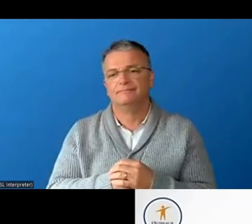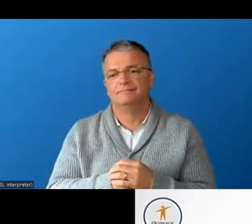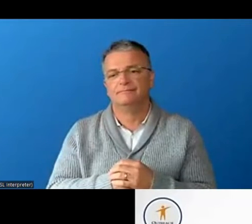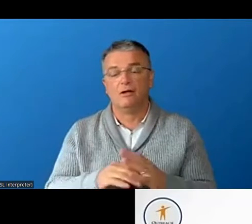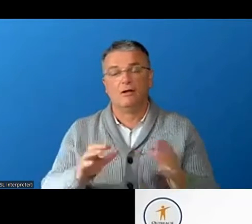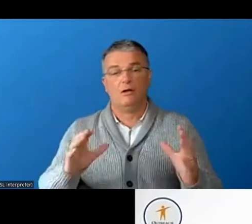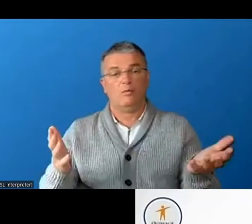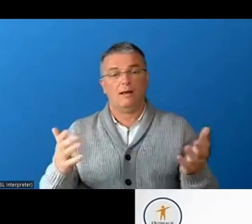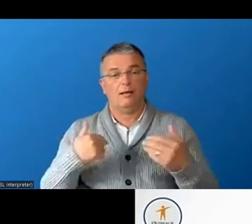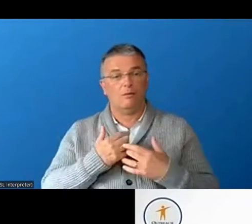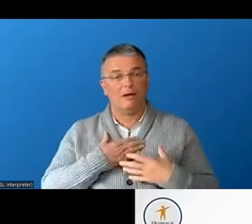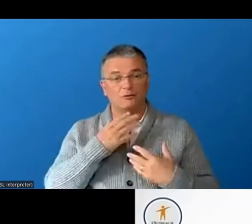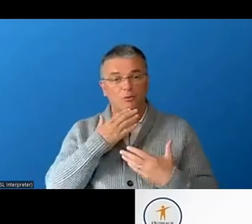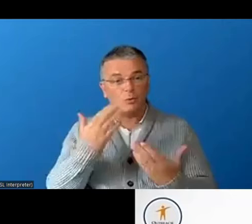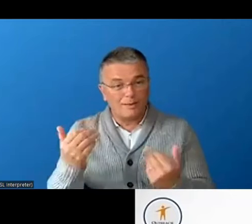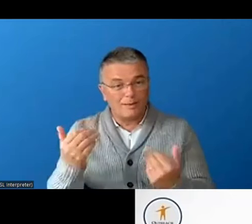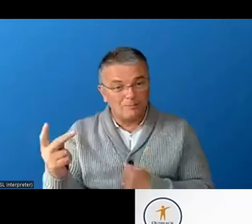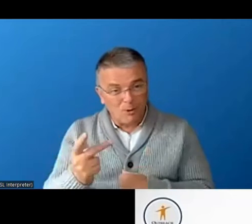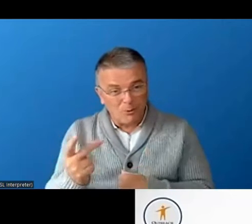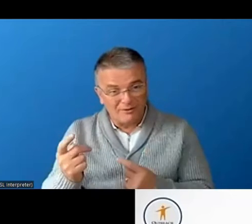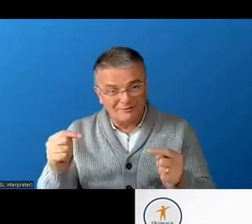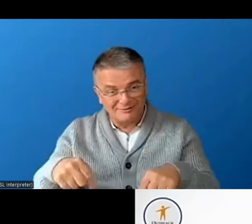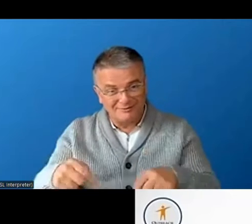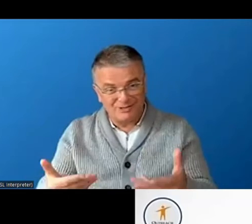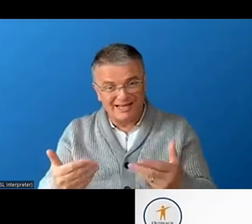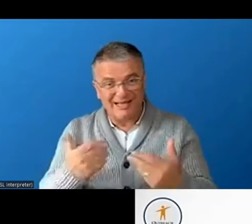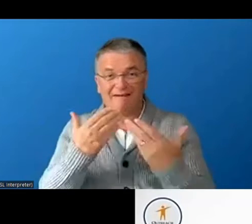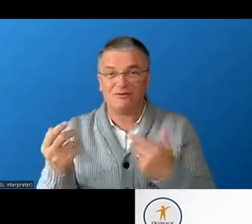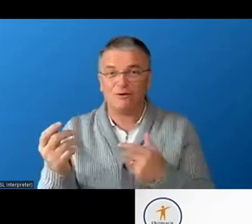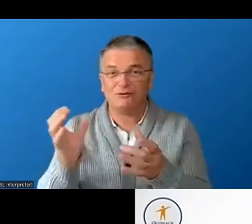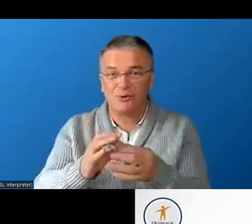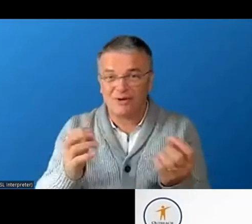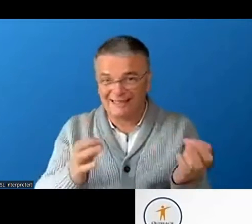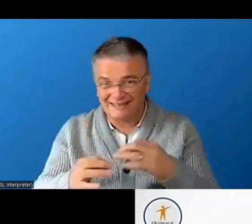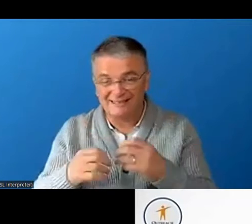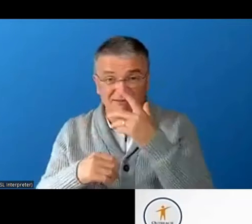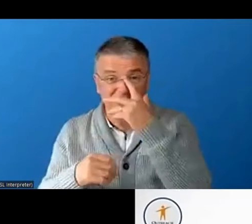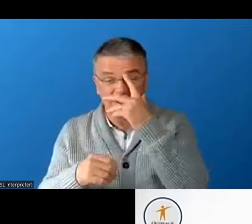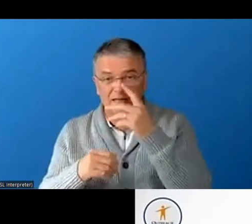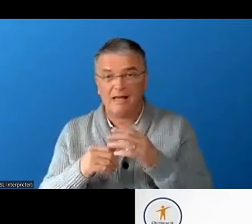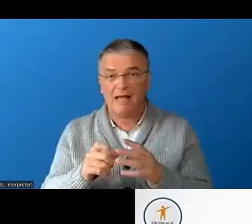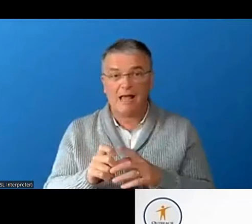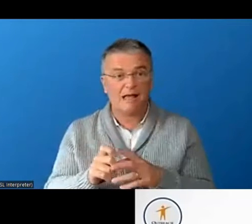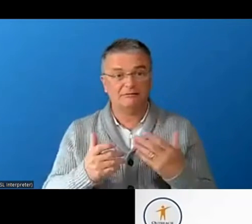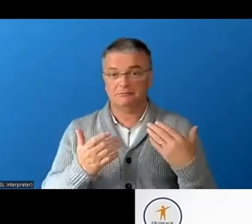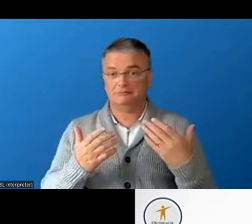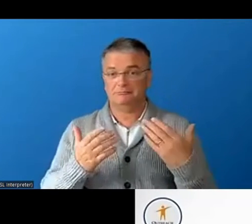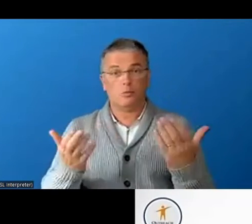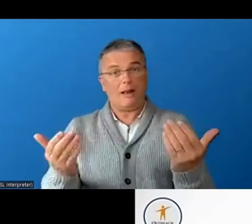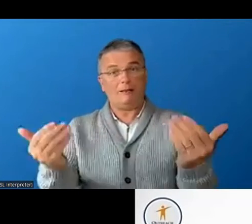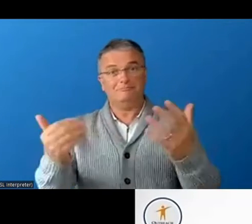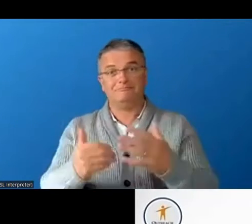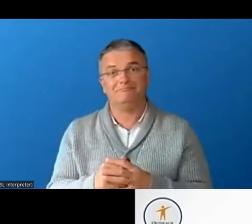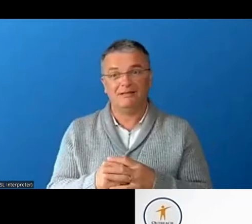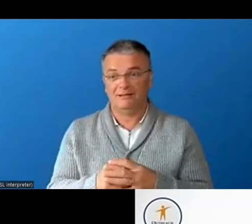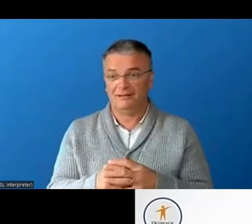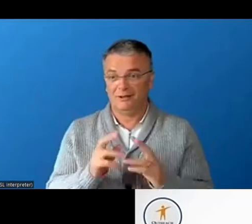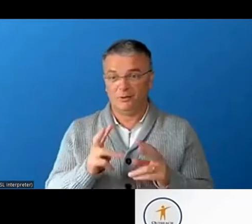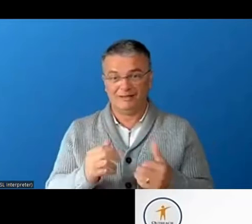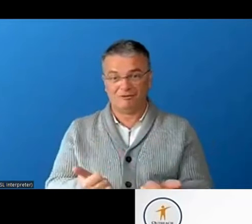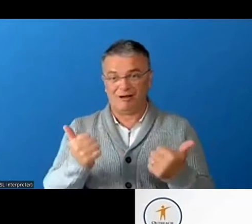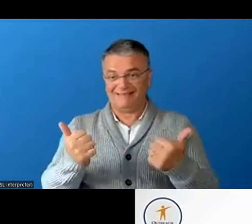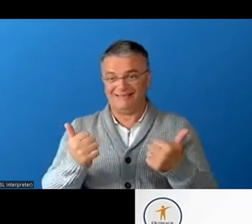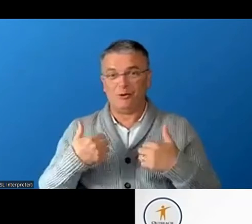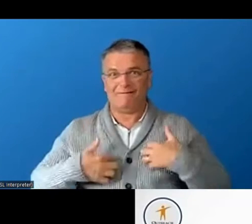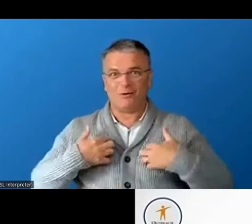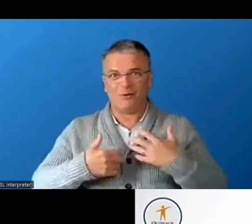Well, I'd like to welcome you both today. Thank you for joining us. And yeah, welcome. I'm really looking forward to